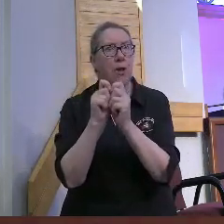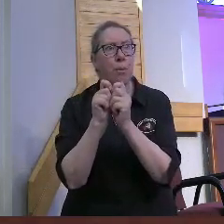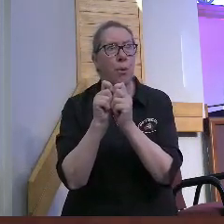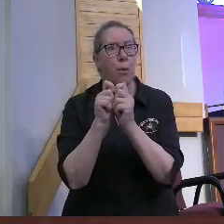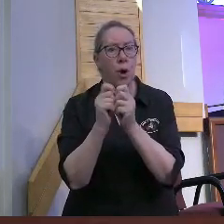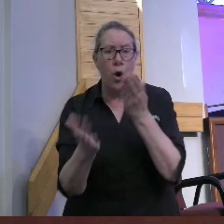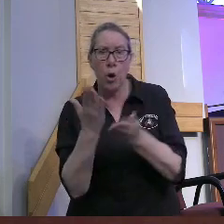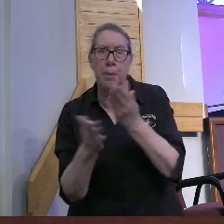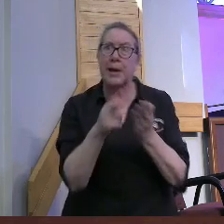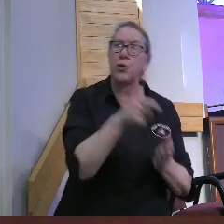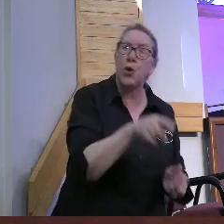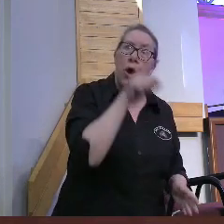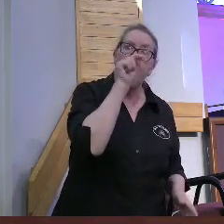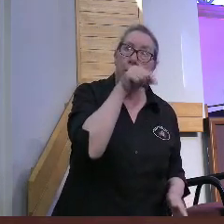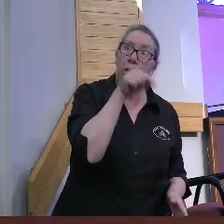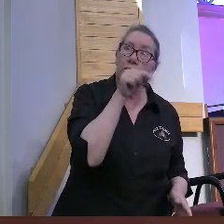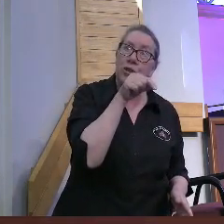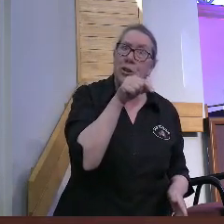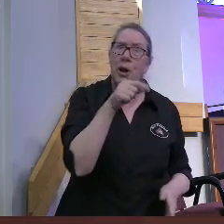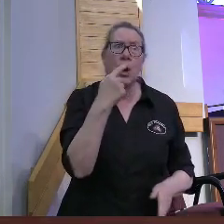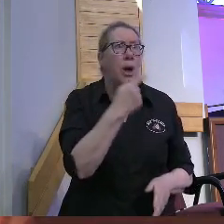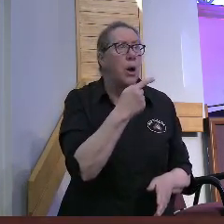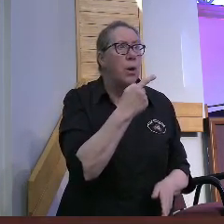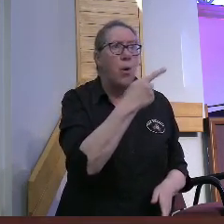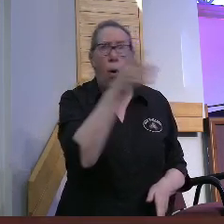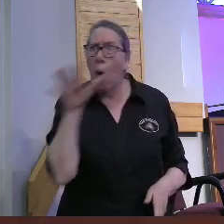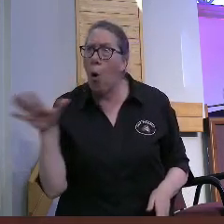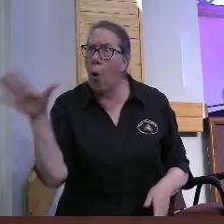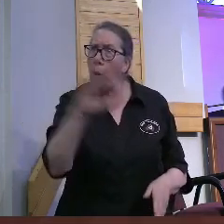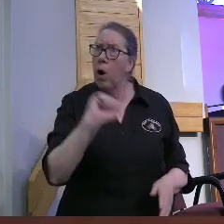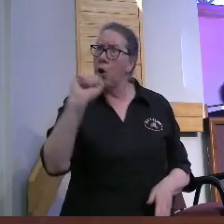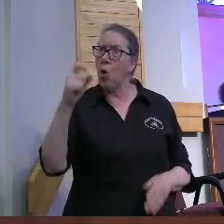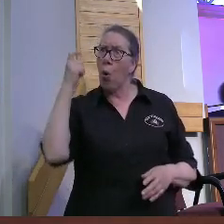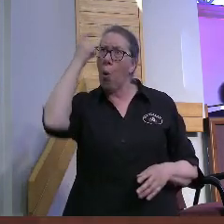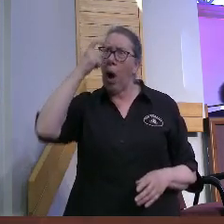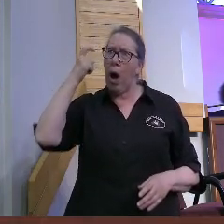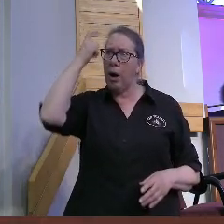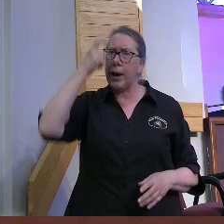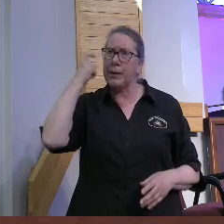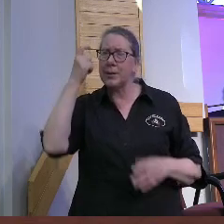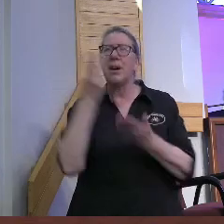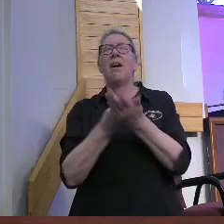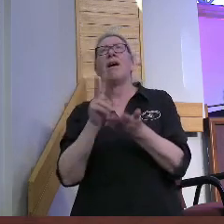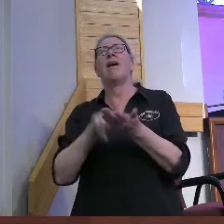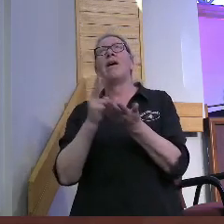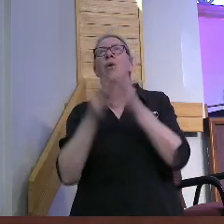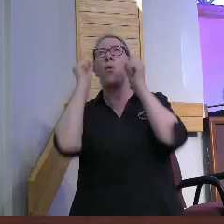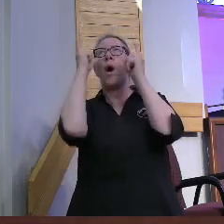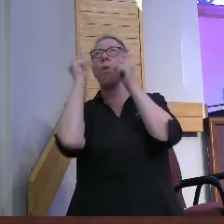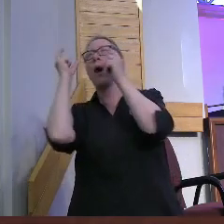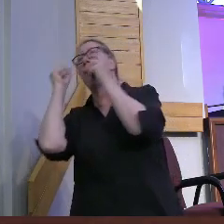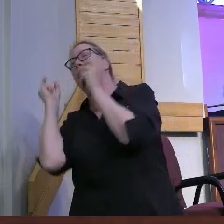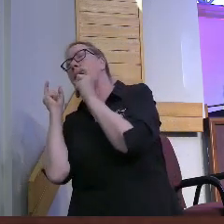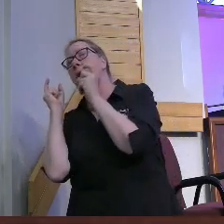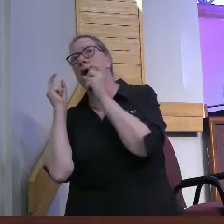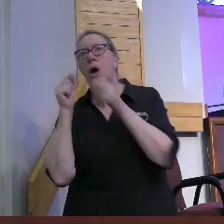birds? Which of you, by the way, in all of your worrying, laying there at night worrying about everything, which of